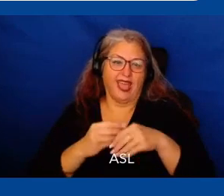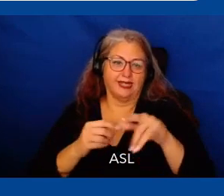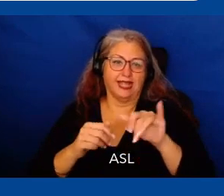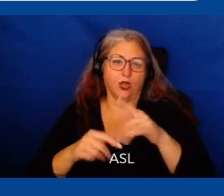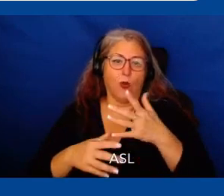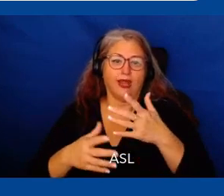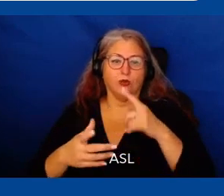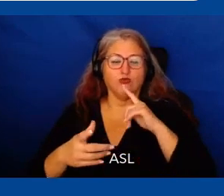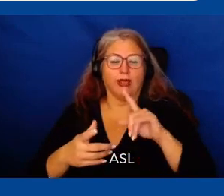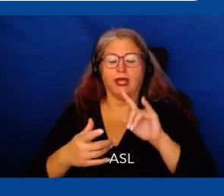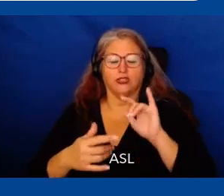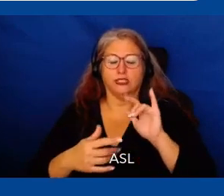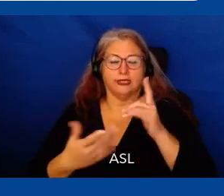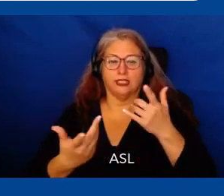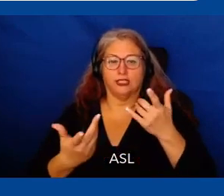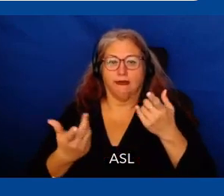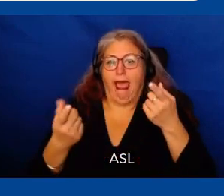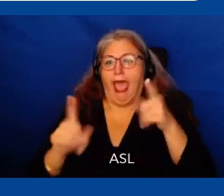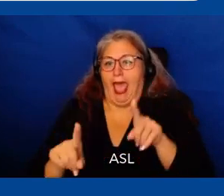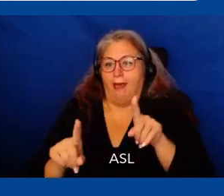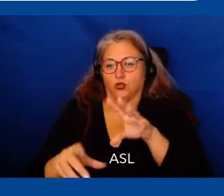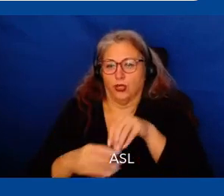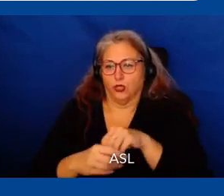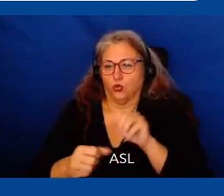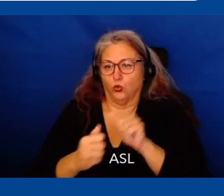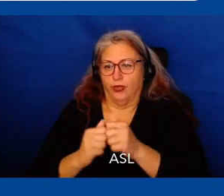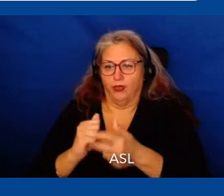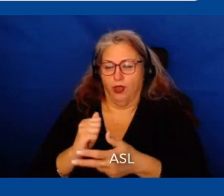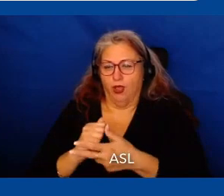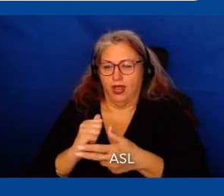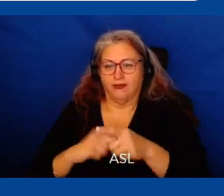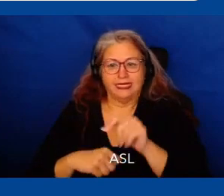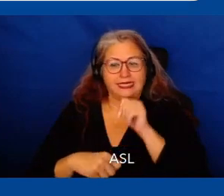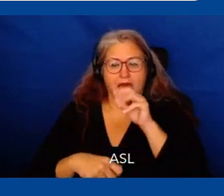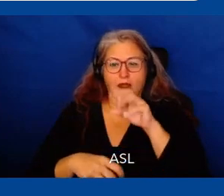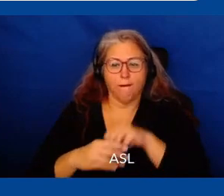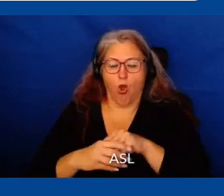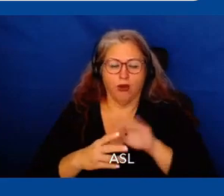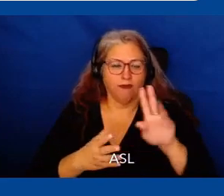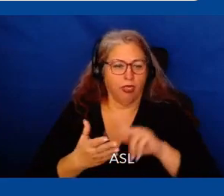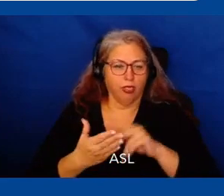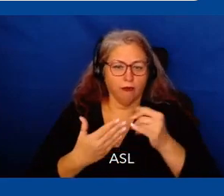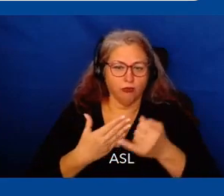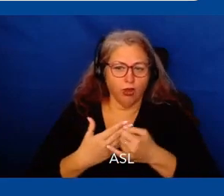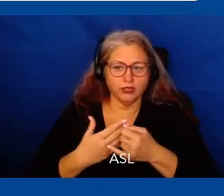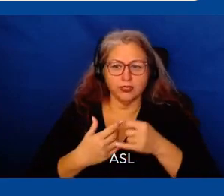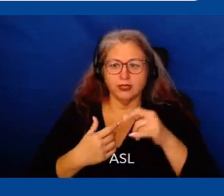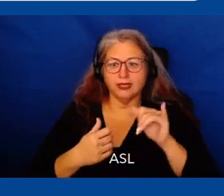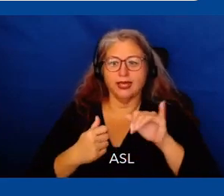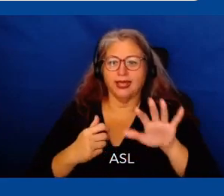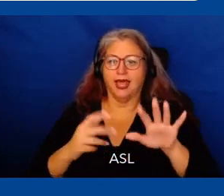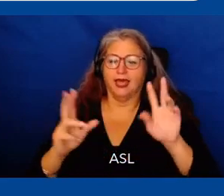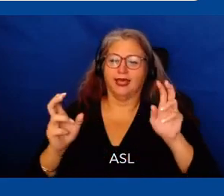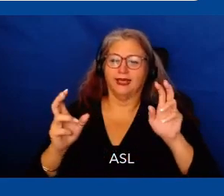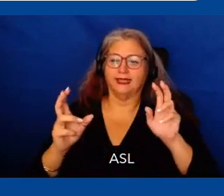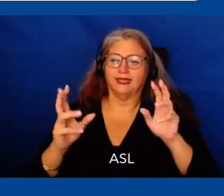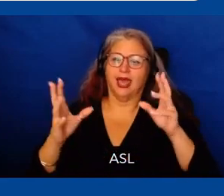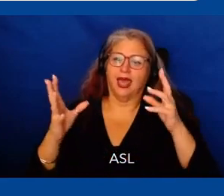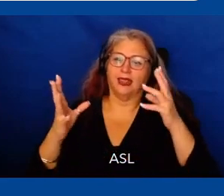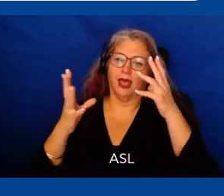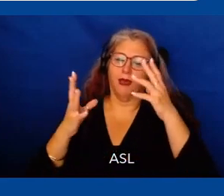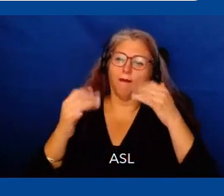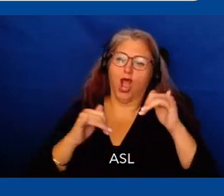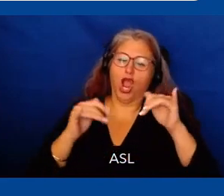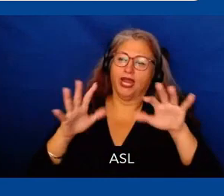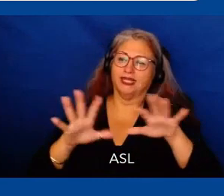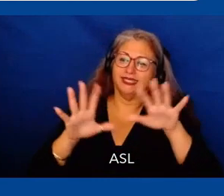were sort of accidentally included in the archive that weren't part of the project, like the whole kind of party sequence that happens near